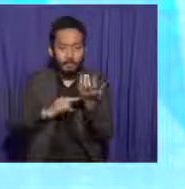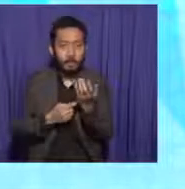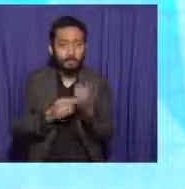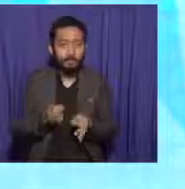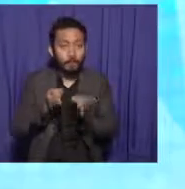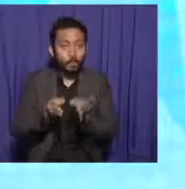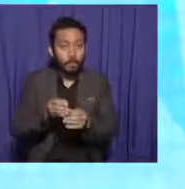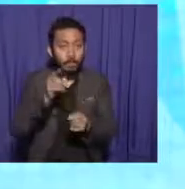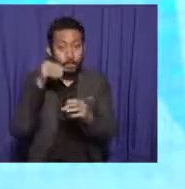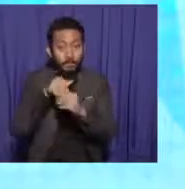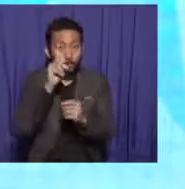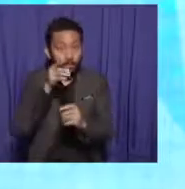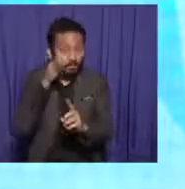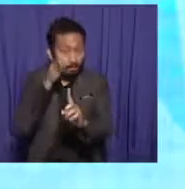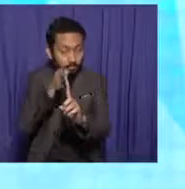direction.